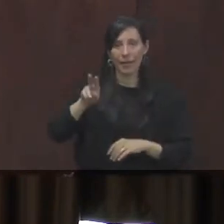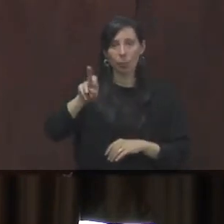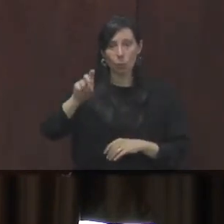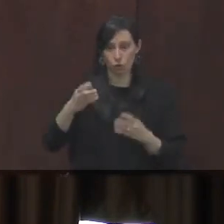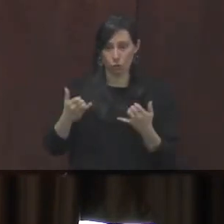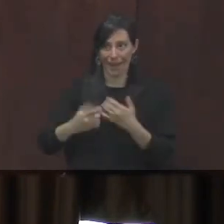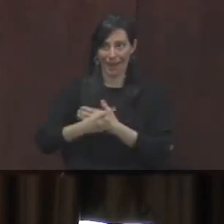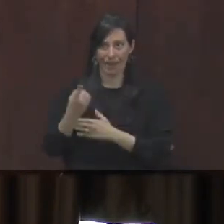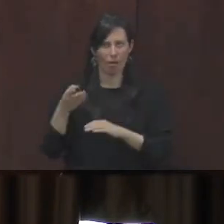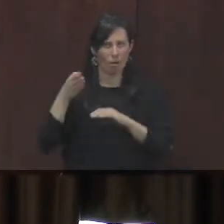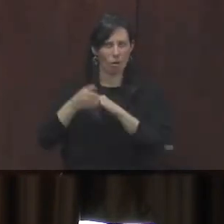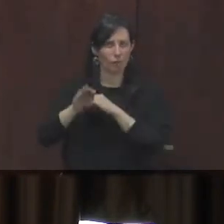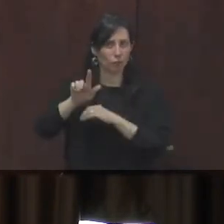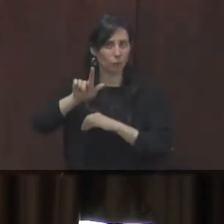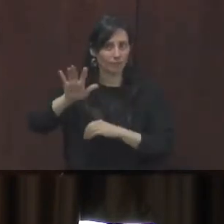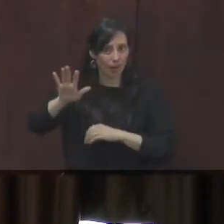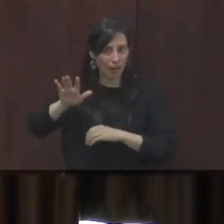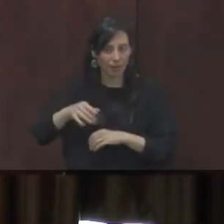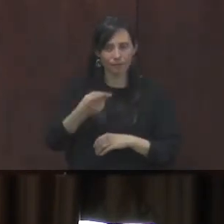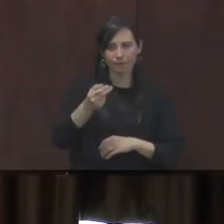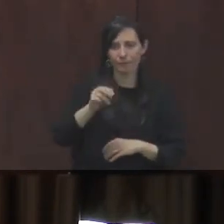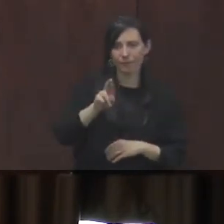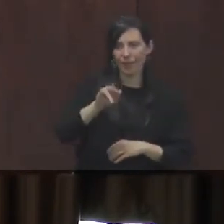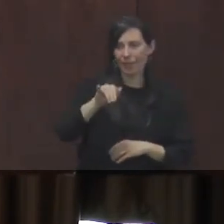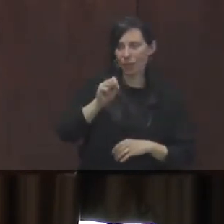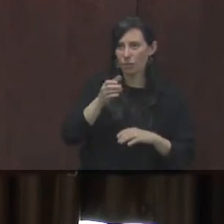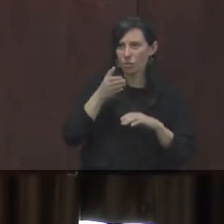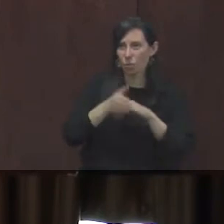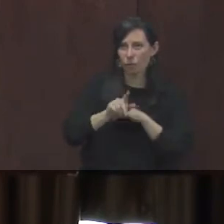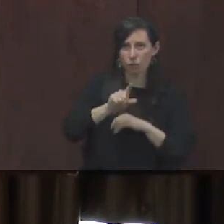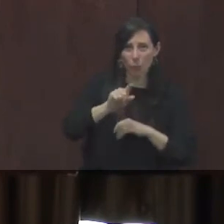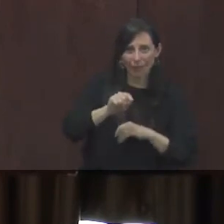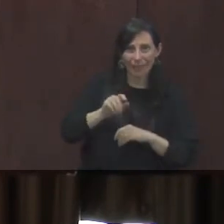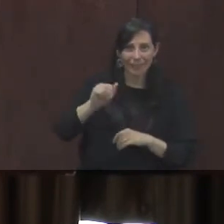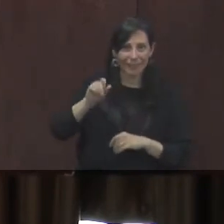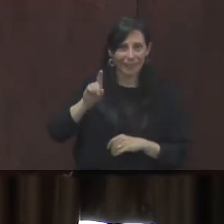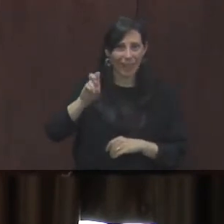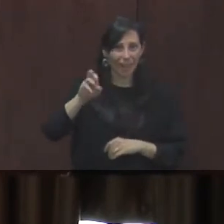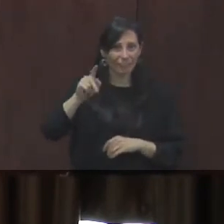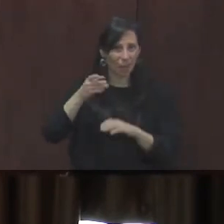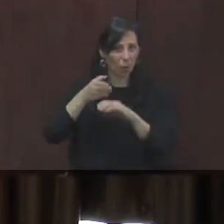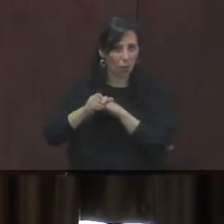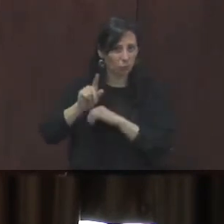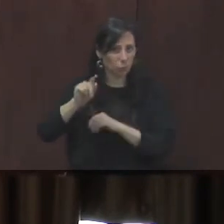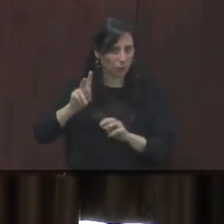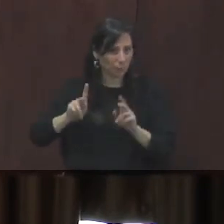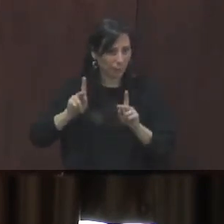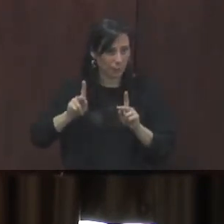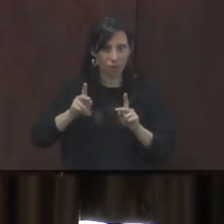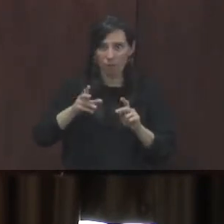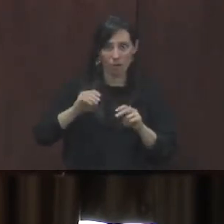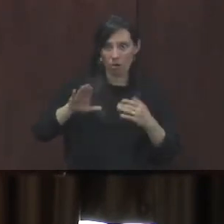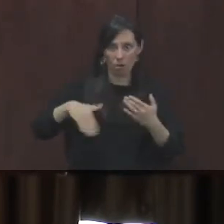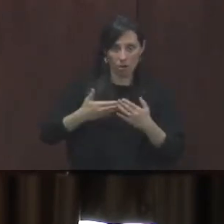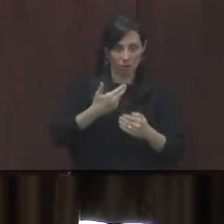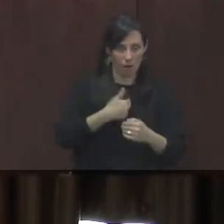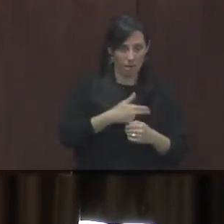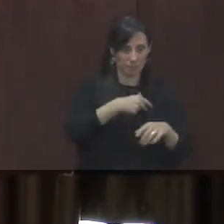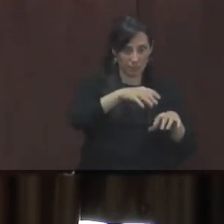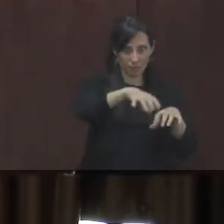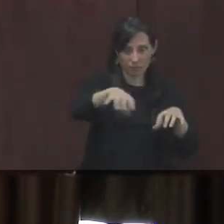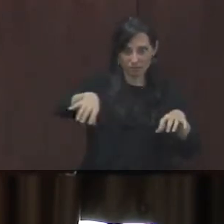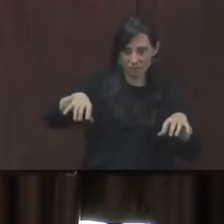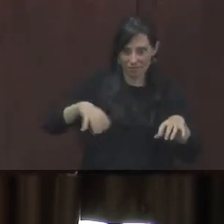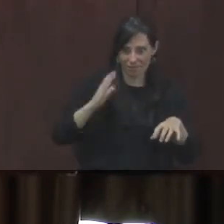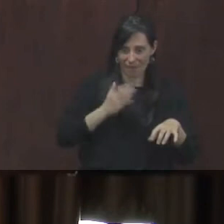Haywood Regional. Harris is above 20. Advent was pushing 20. And these are all facilities in the region which had less than a half